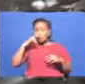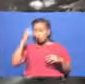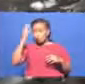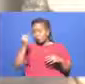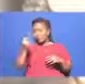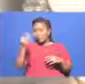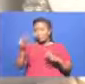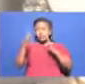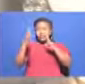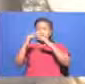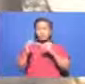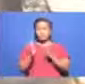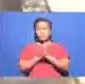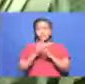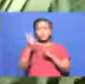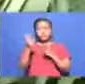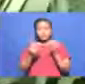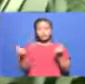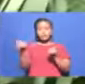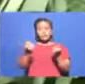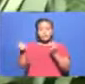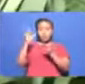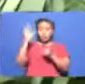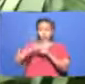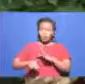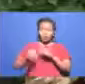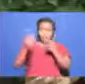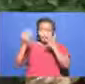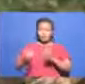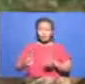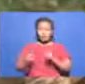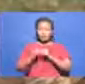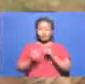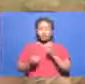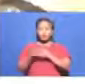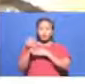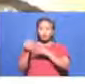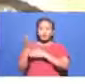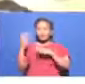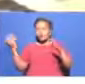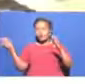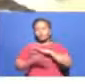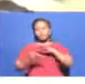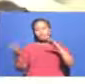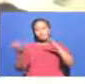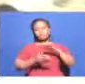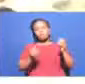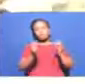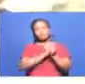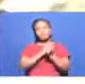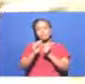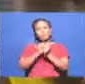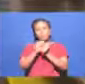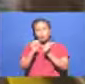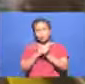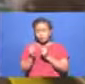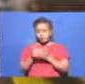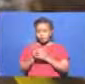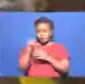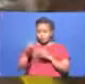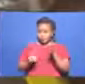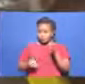were allegedly set ablaze, while plants and crops were intentionally destroyed. This erupted after one of the neighbors